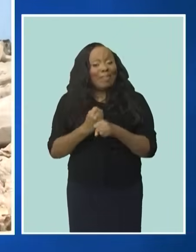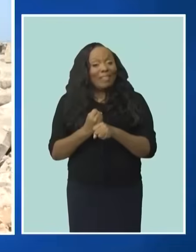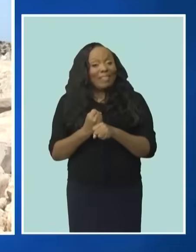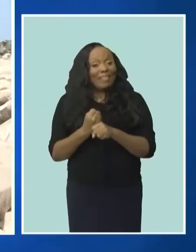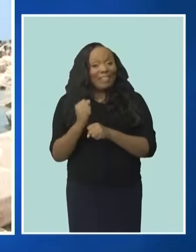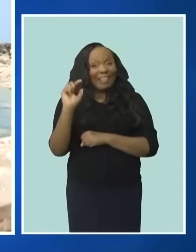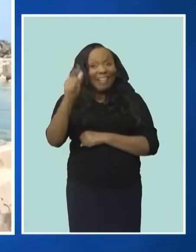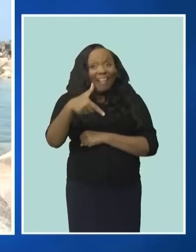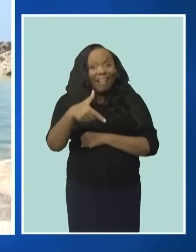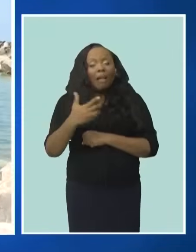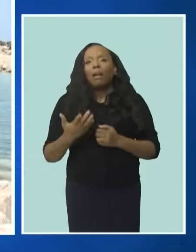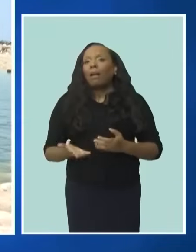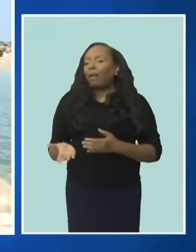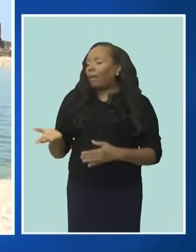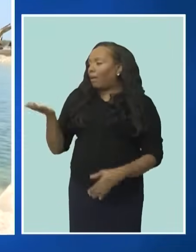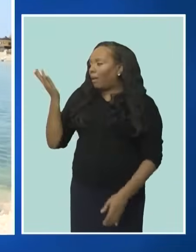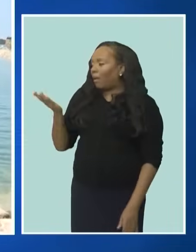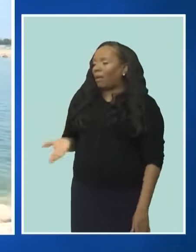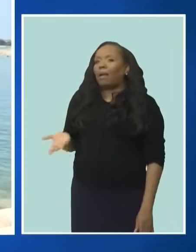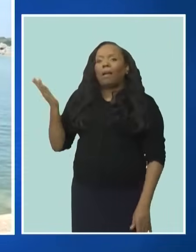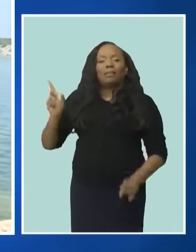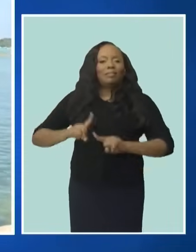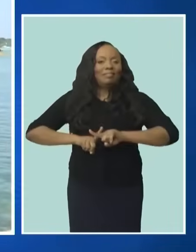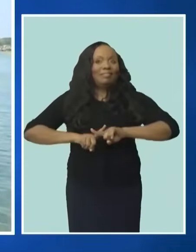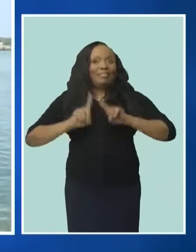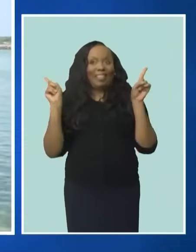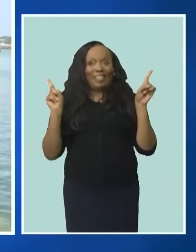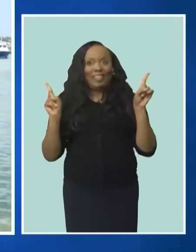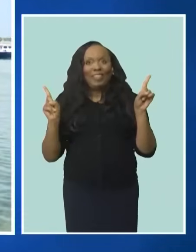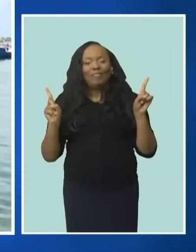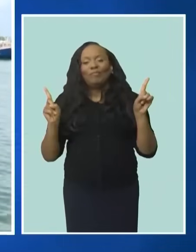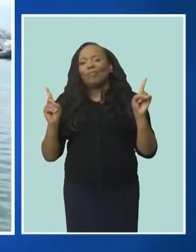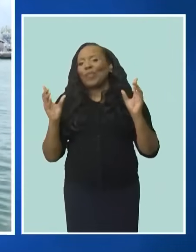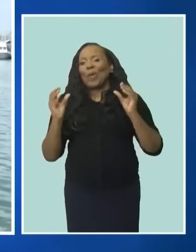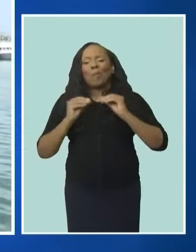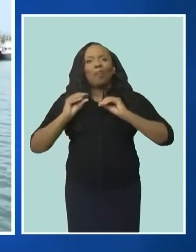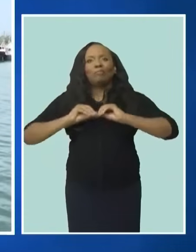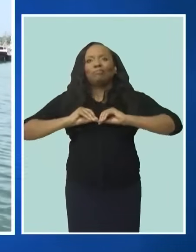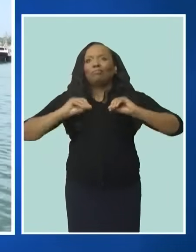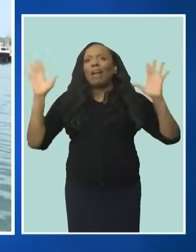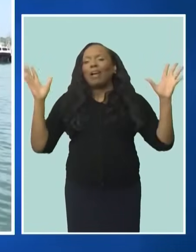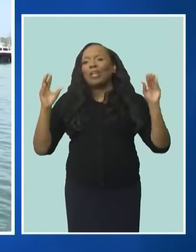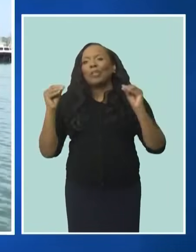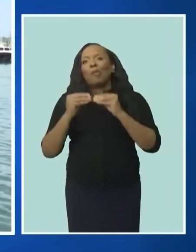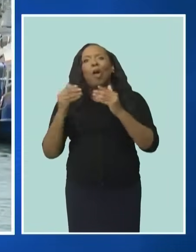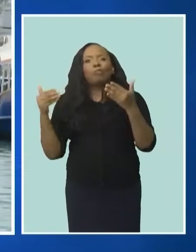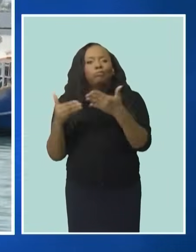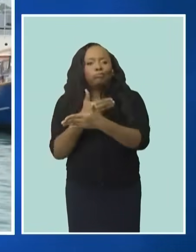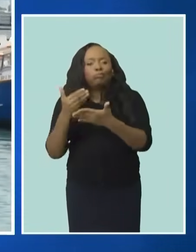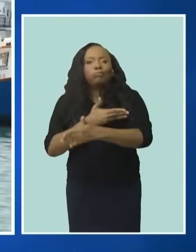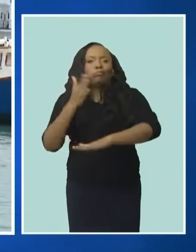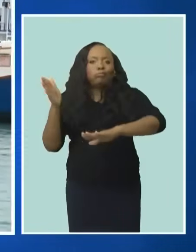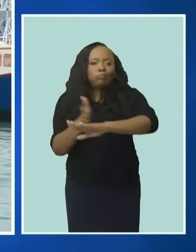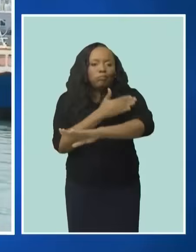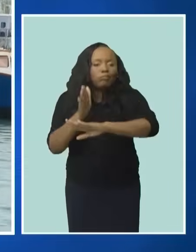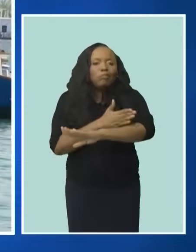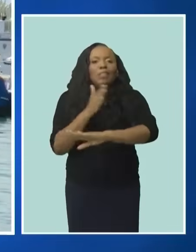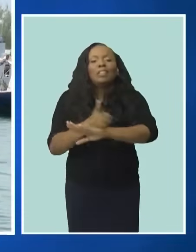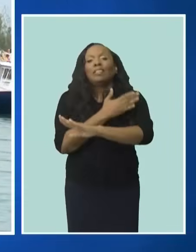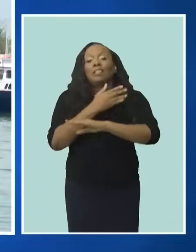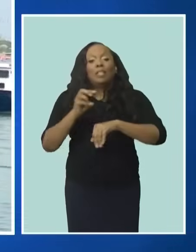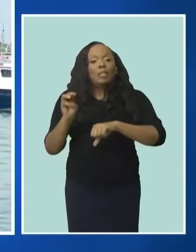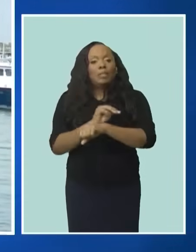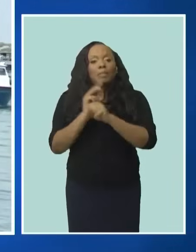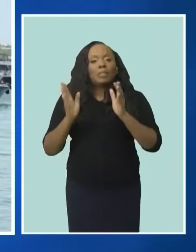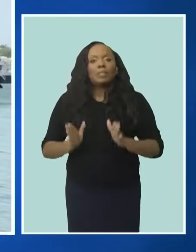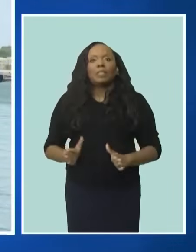of Beryl's onslaught, the picture is much different and indeed brighter. Minister of the Environment, National Beautification and the